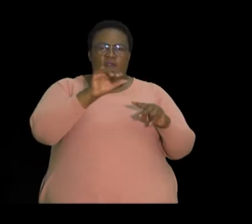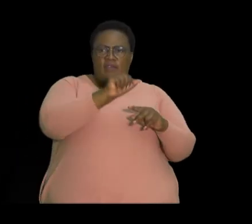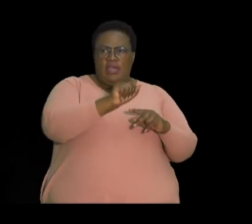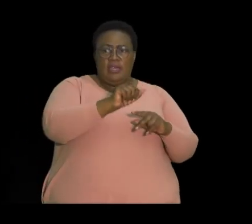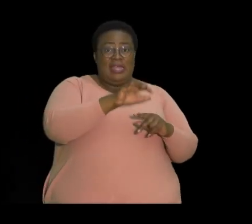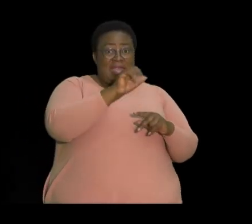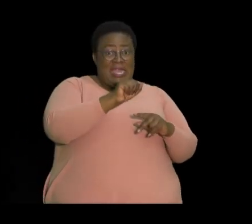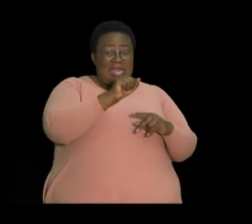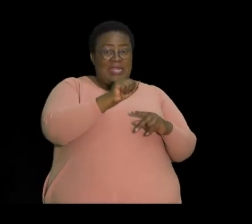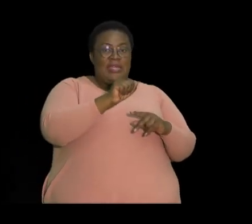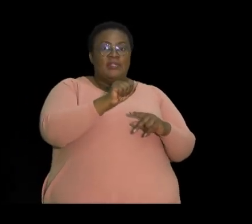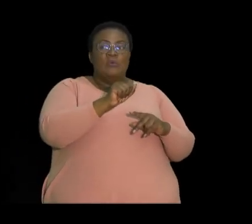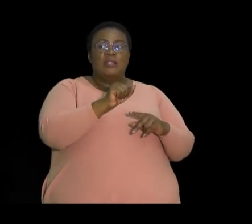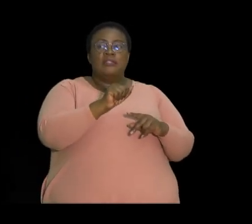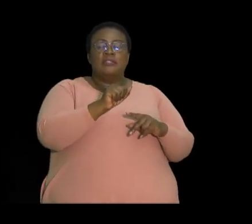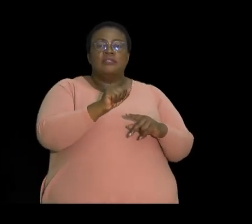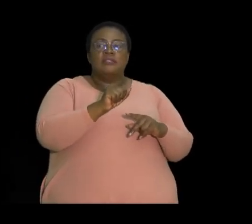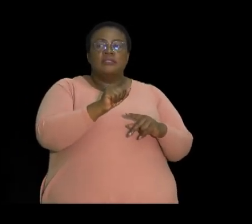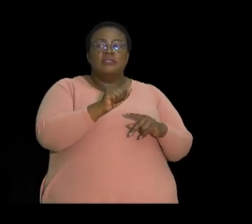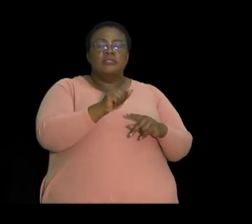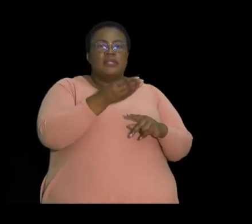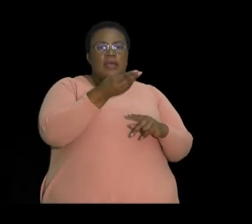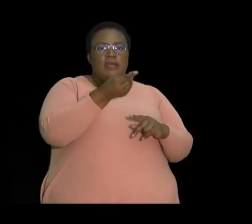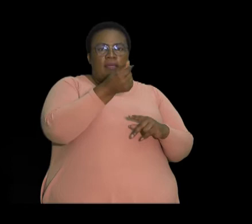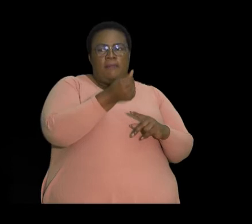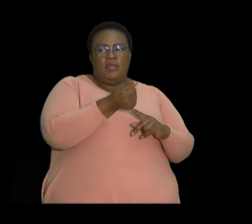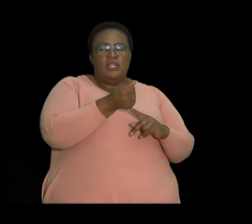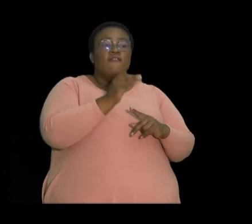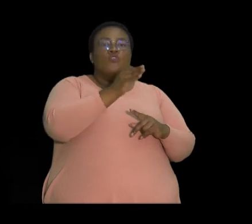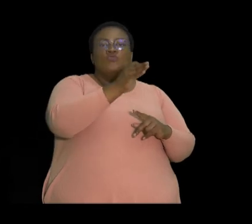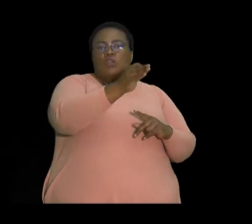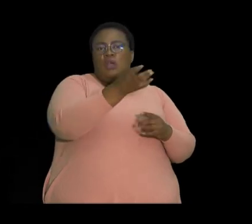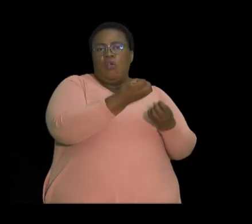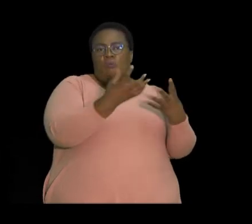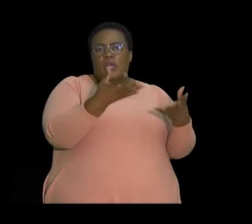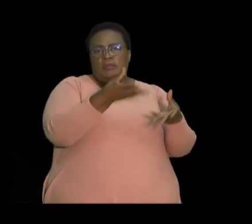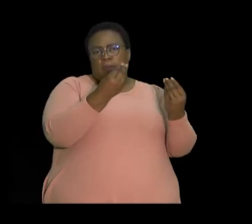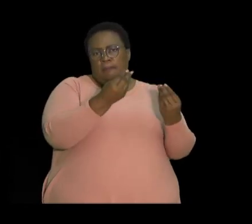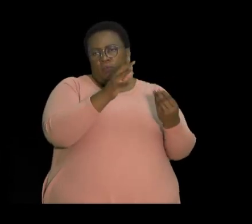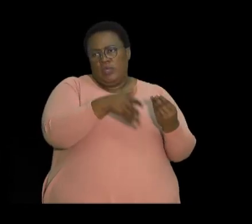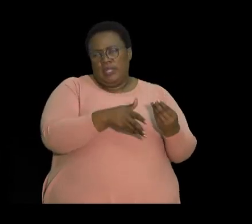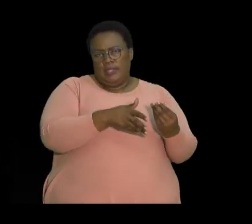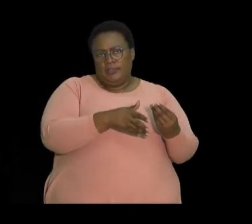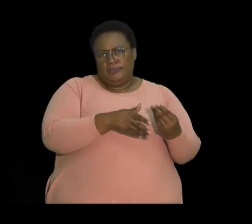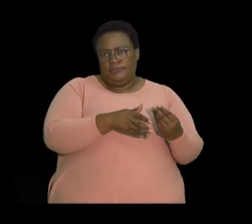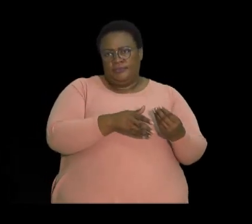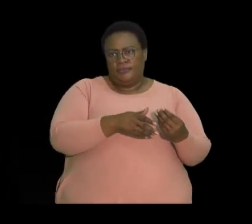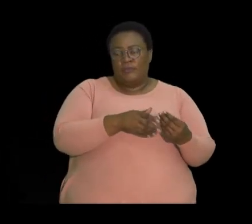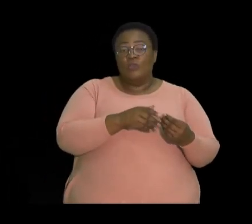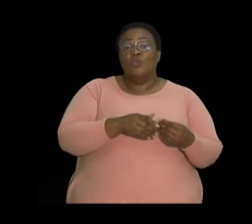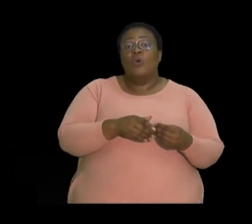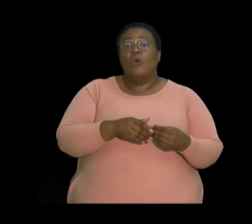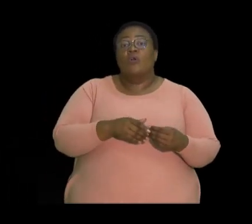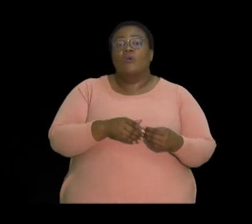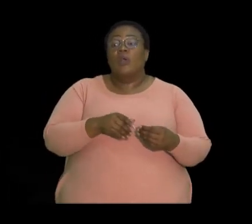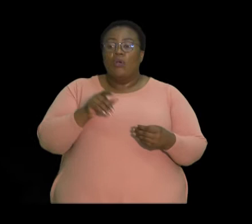the accumulated amount. Remember, I said we can even look at it as the future value. So how much will Sibongile have